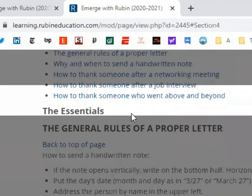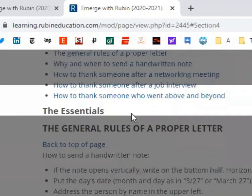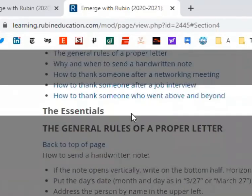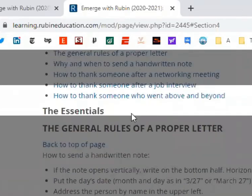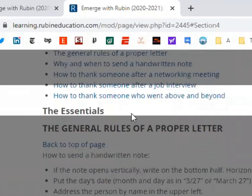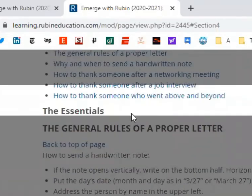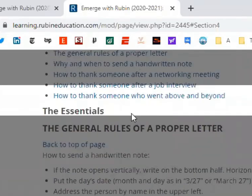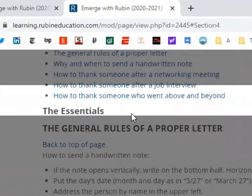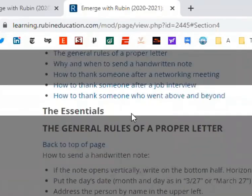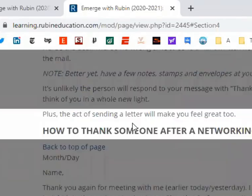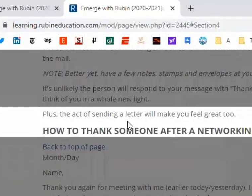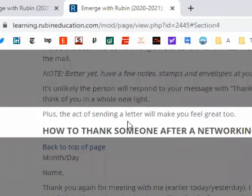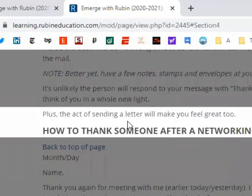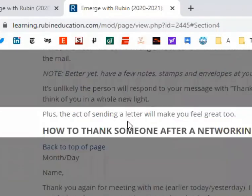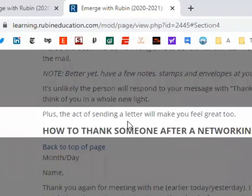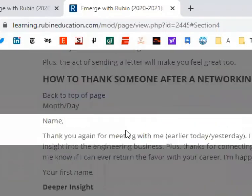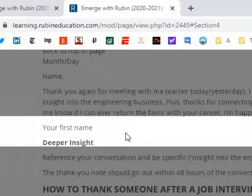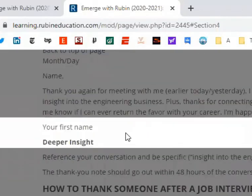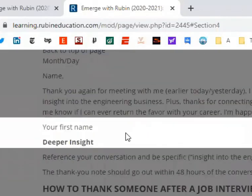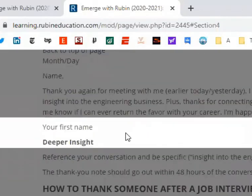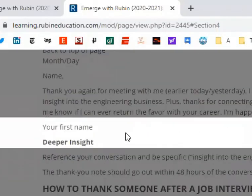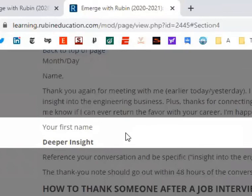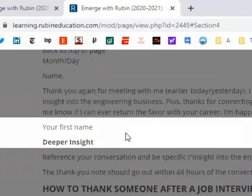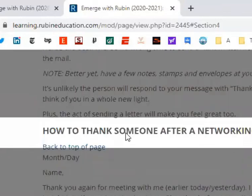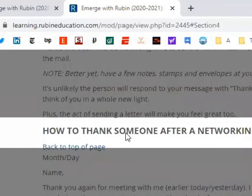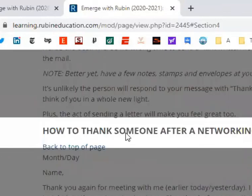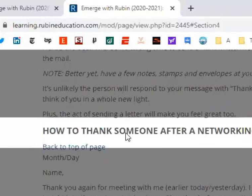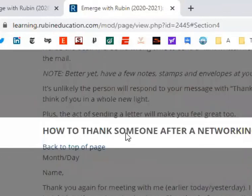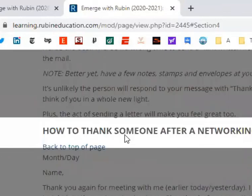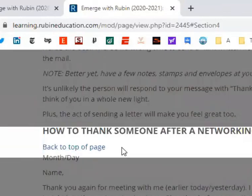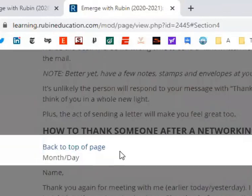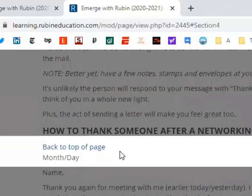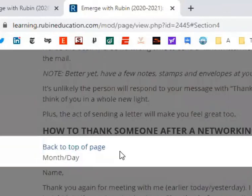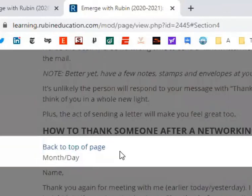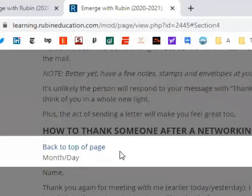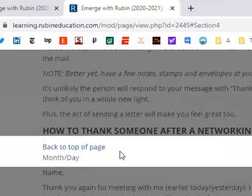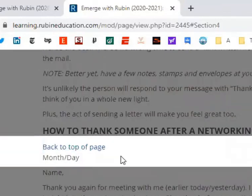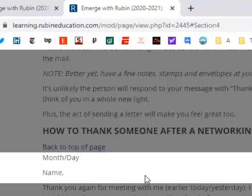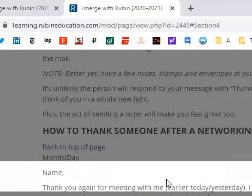about writing a thank you note. Let's say, for example,